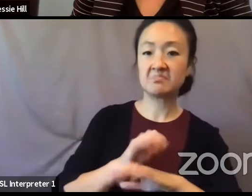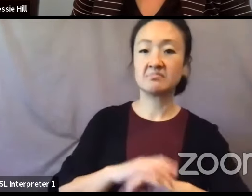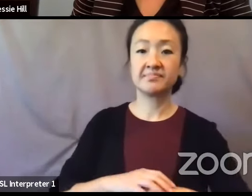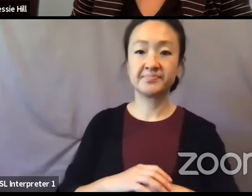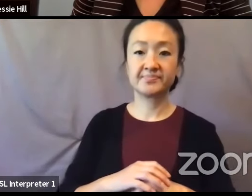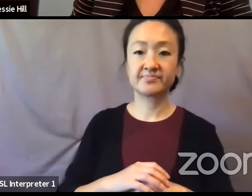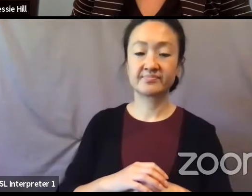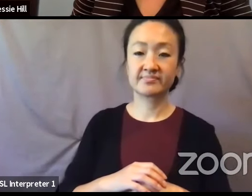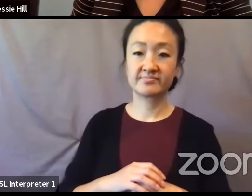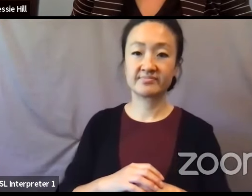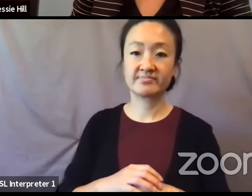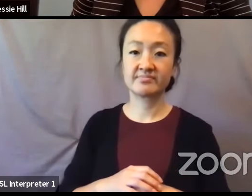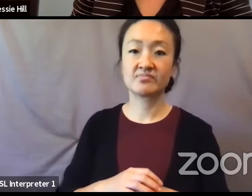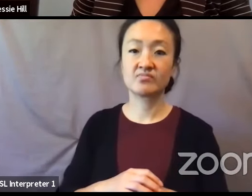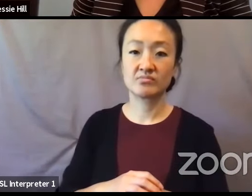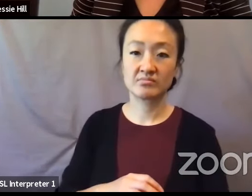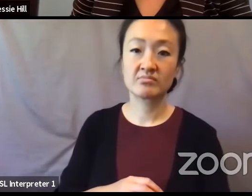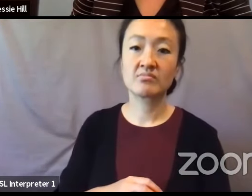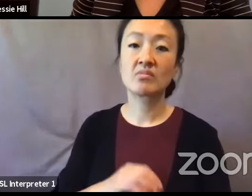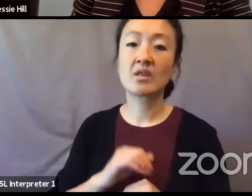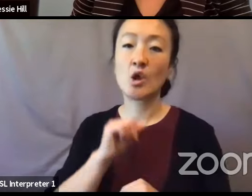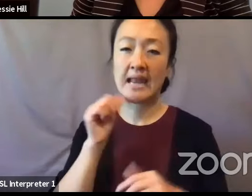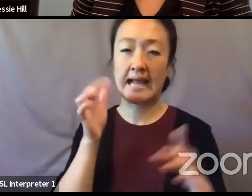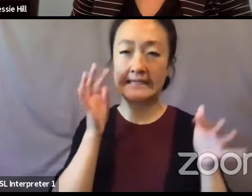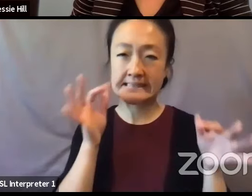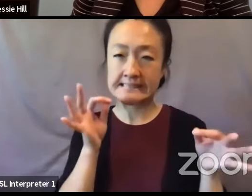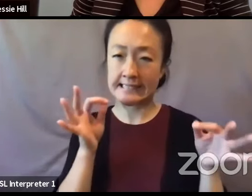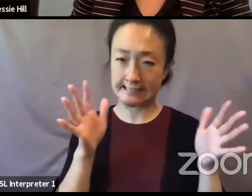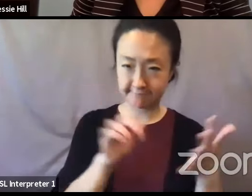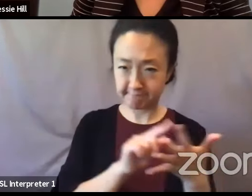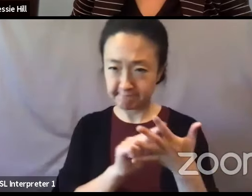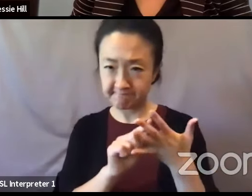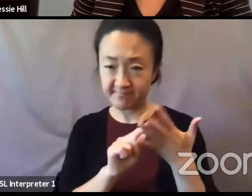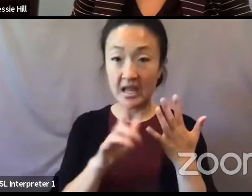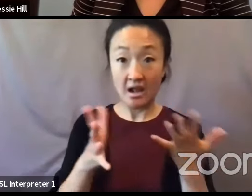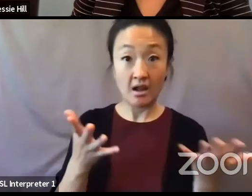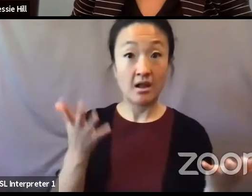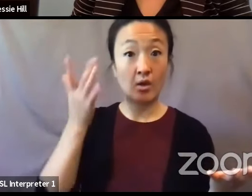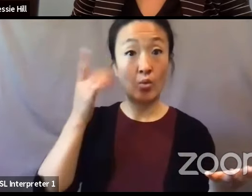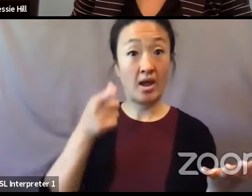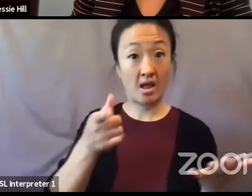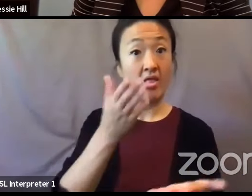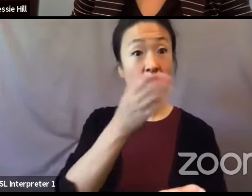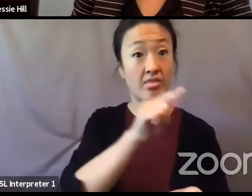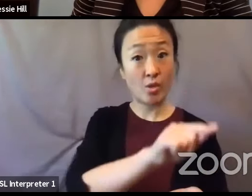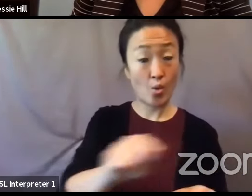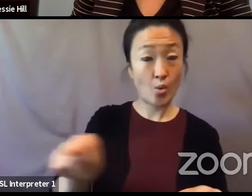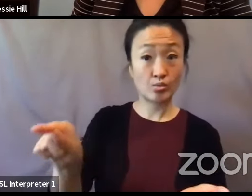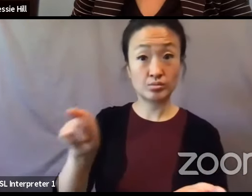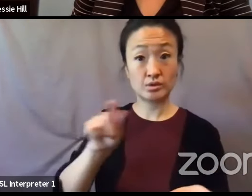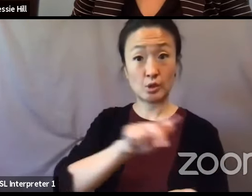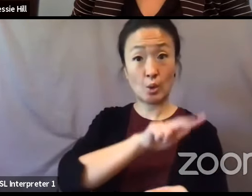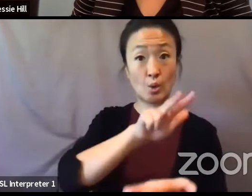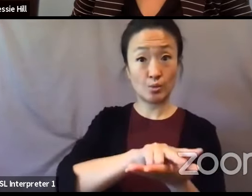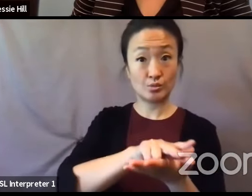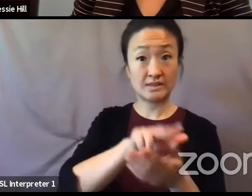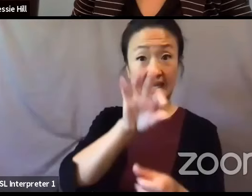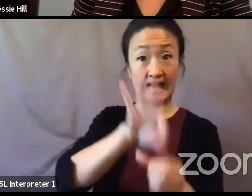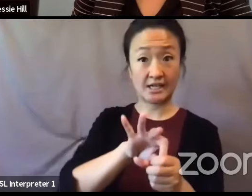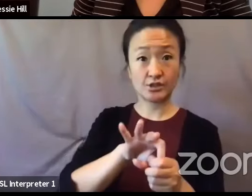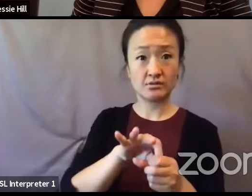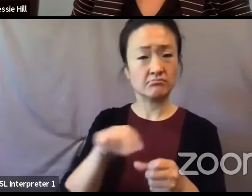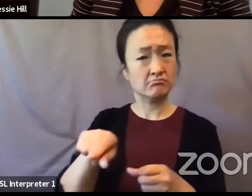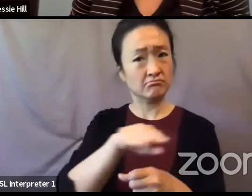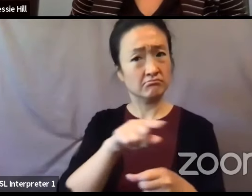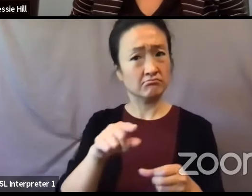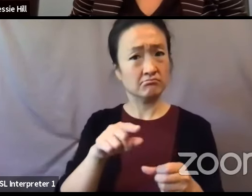and not solicitous enough of the fact that there are always those that lose an election and want their voices heard.